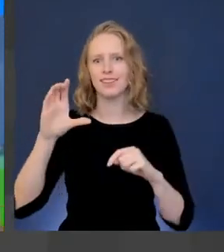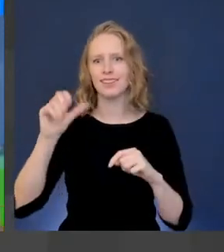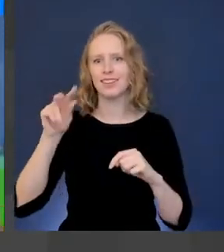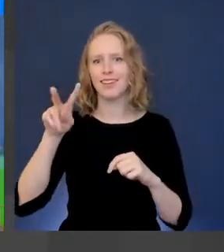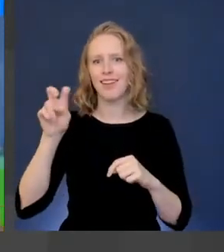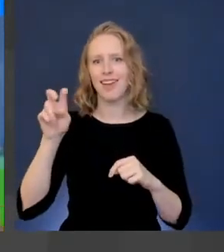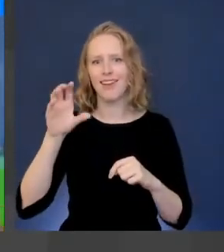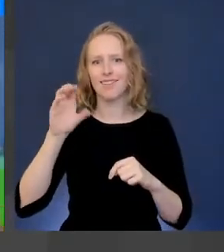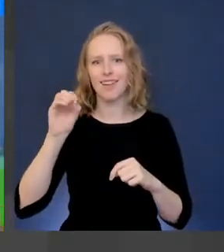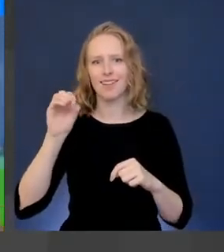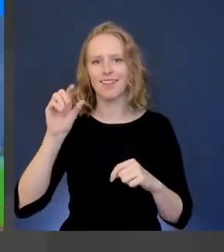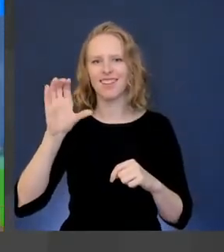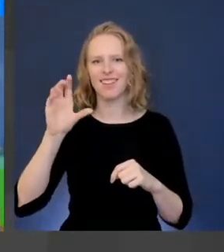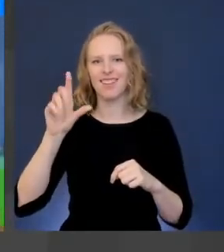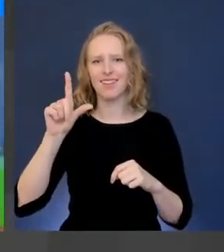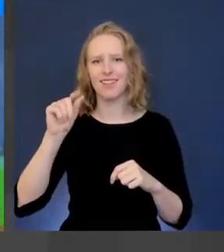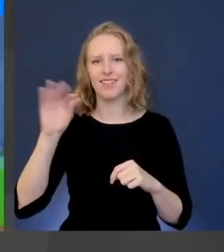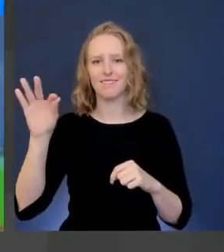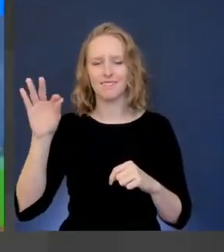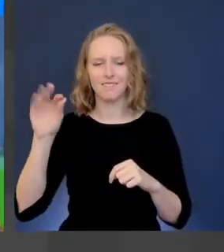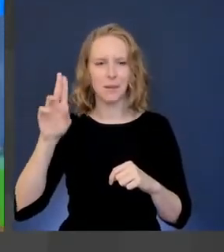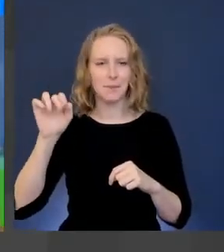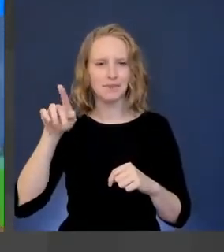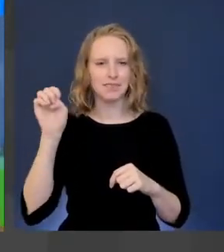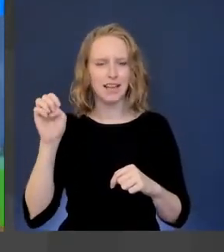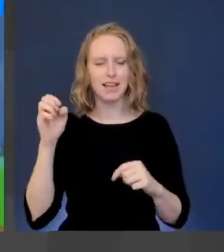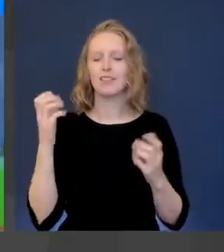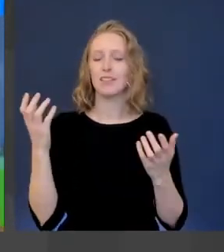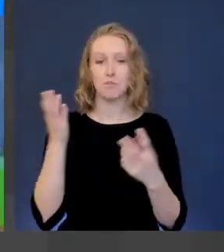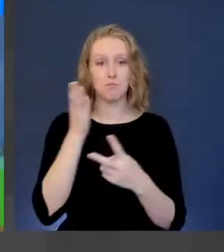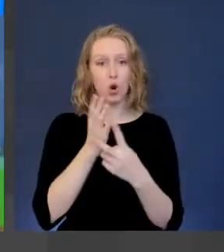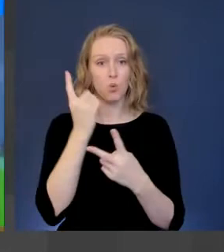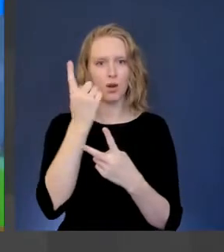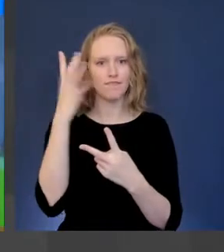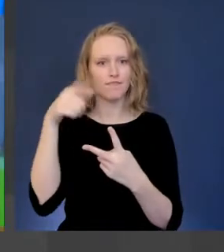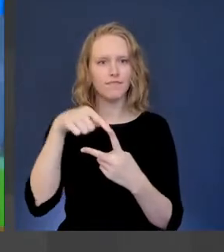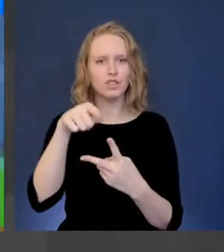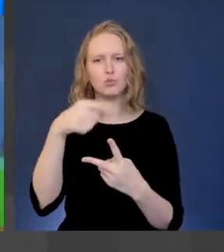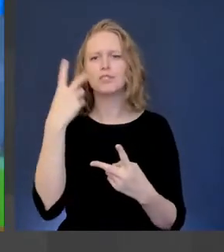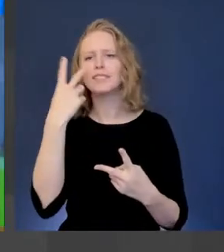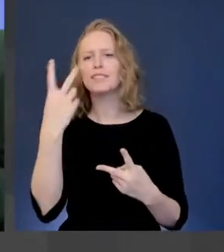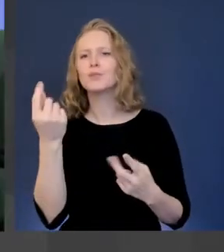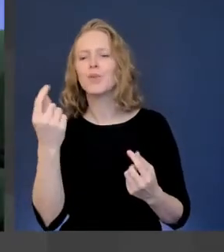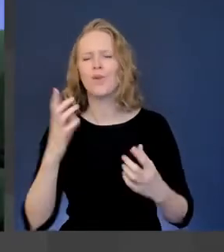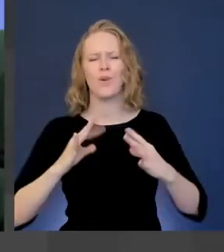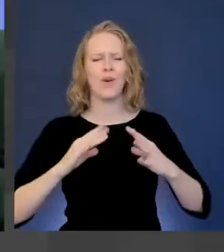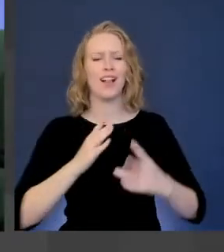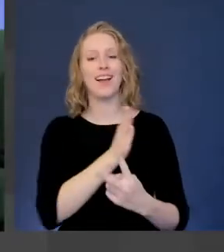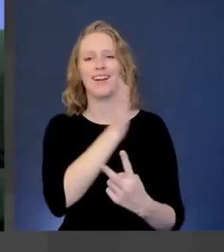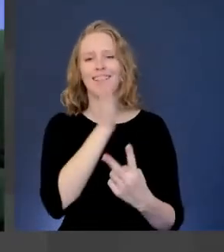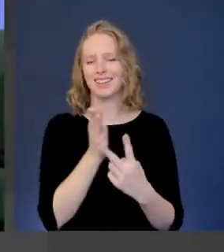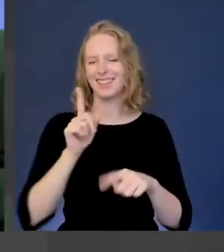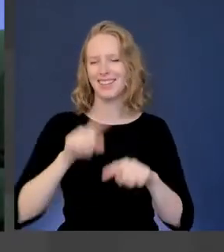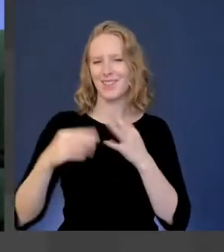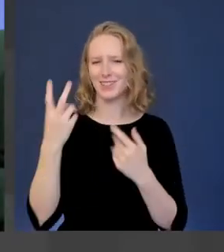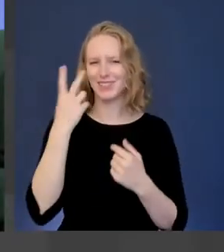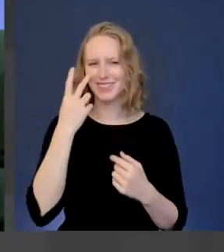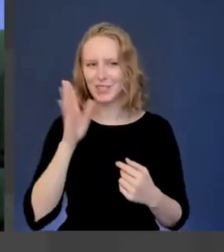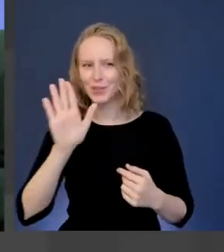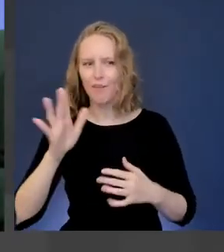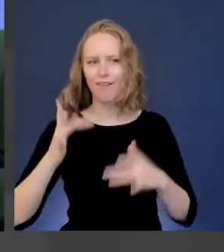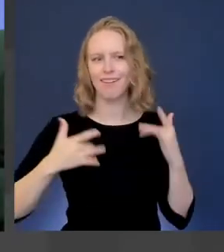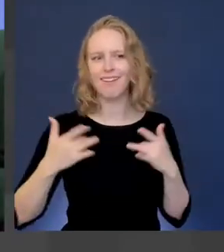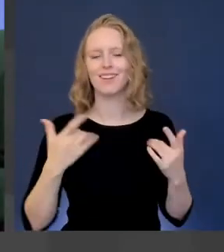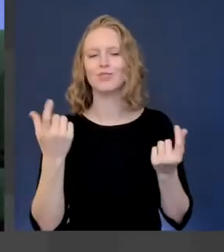the incredible things you've done with Caves and Cliffs Part 1 and can't wait to see what you do with Part 2. Agnes and Henrik are here to give us a peek into